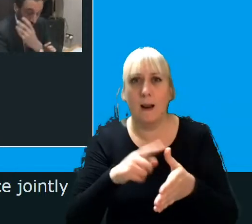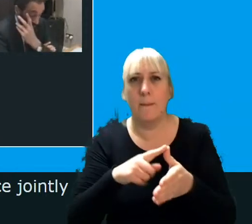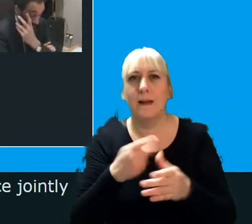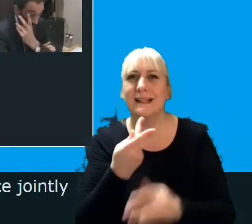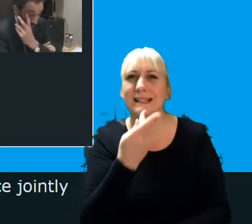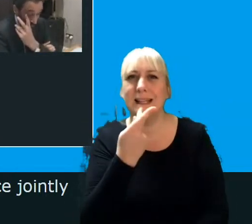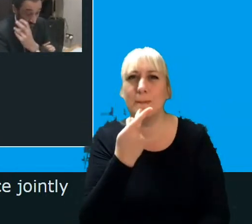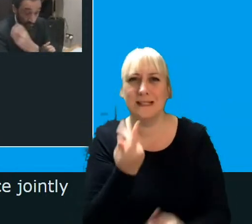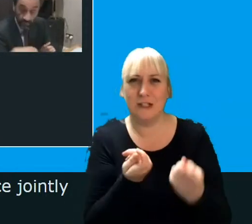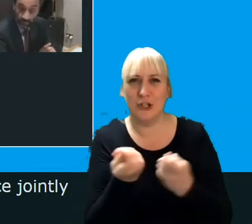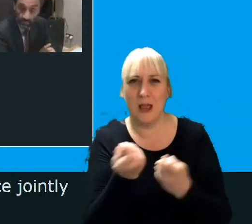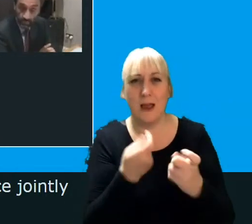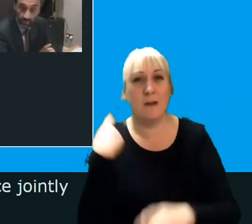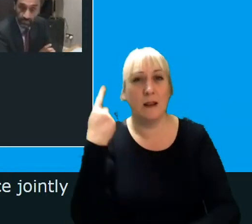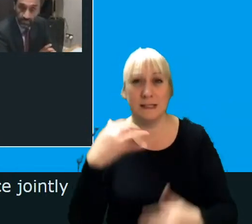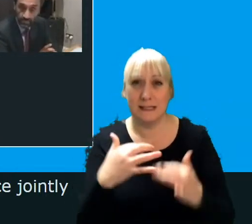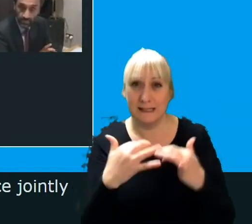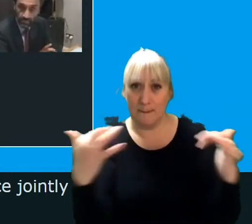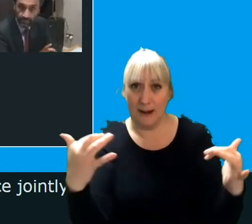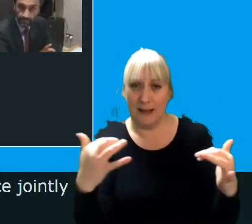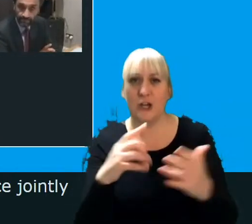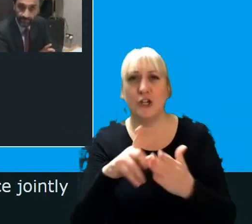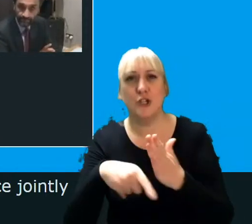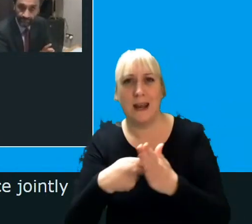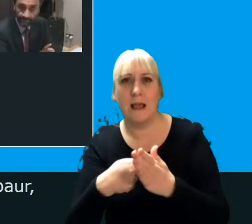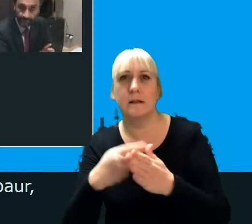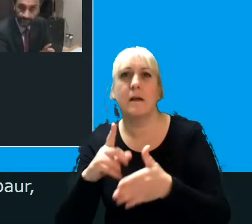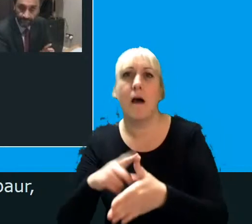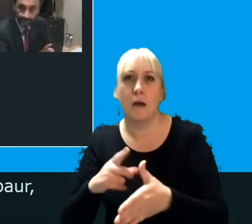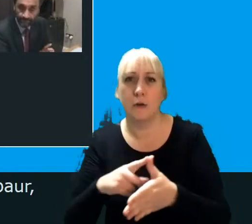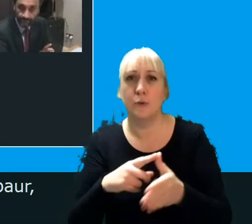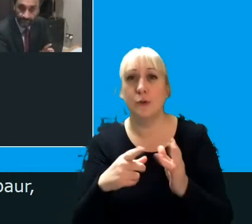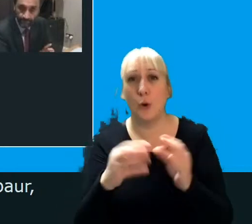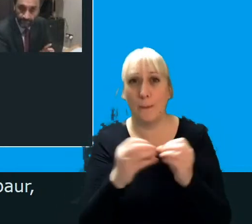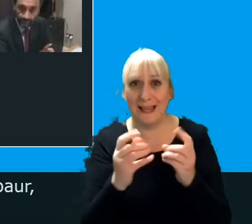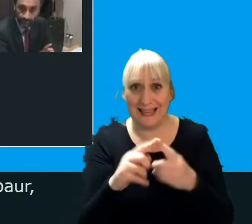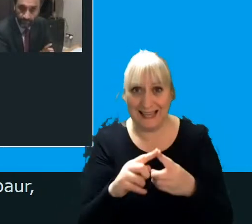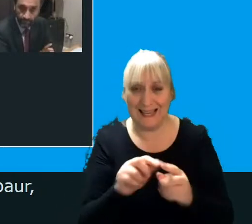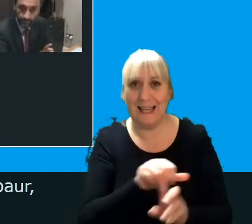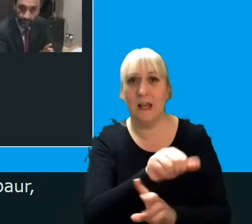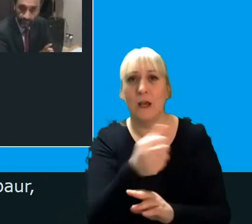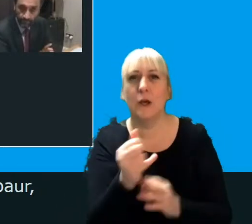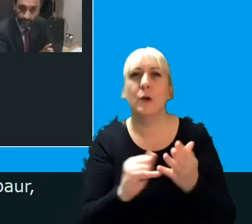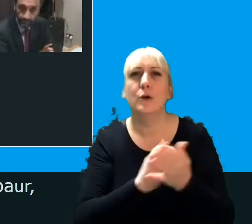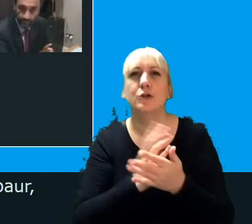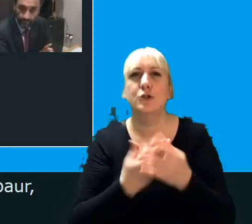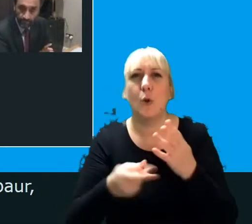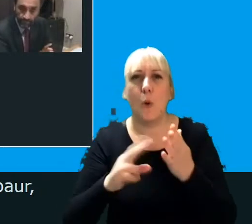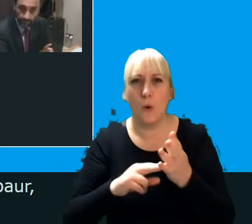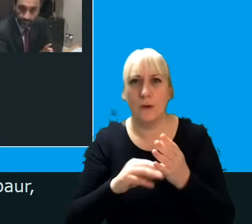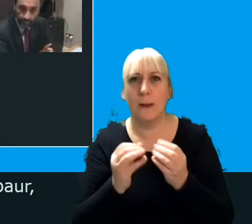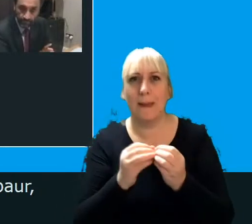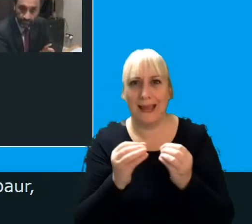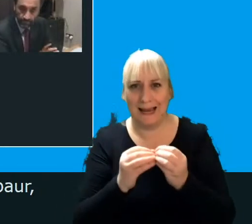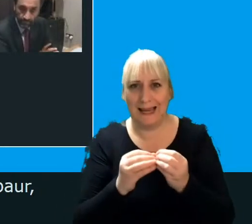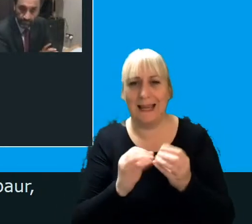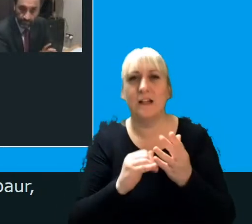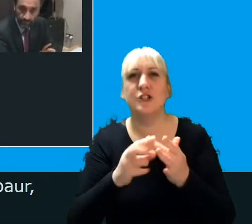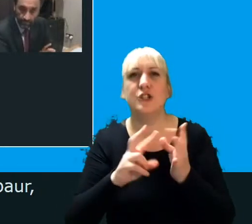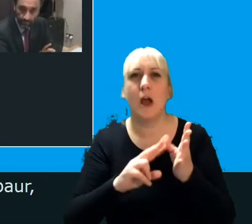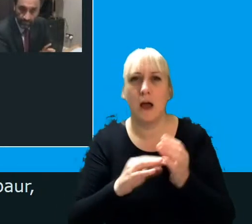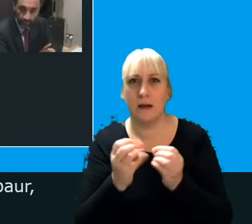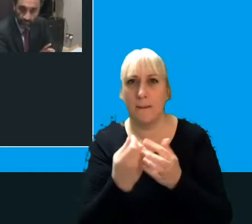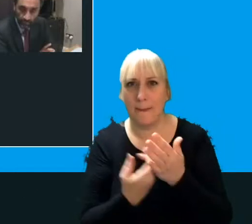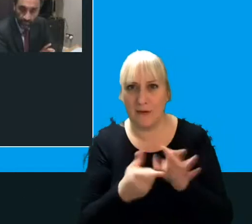London Assembly, Janet Arnold, OBE, Sean Bailey, Sean Berry, Andrew